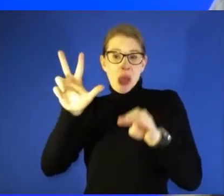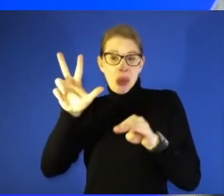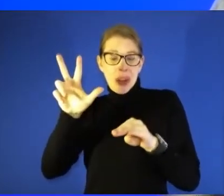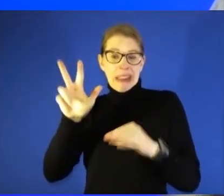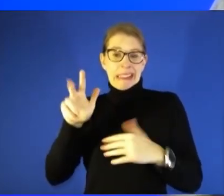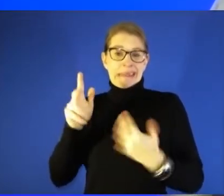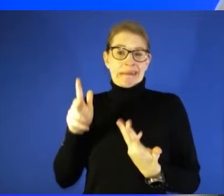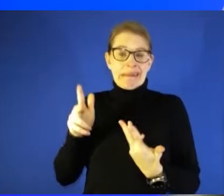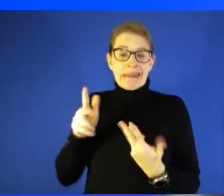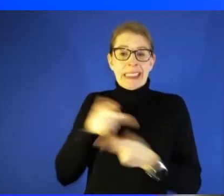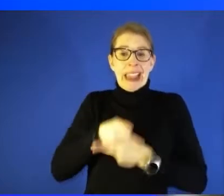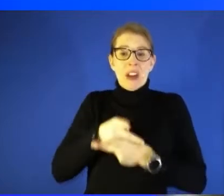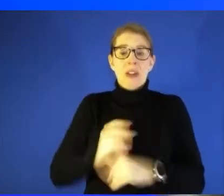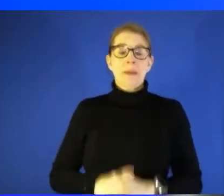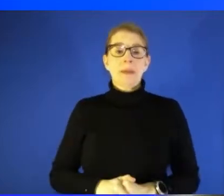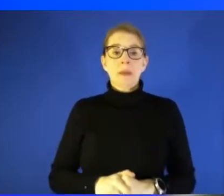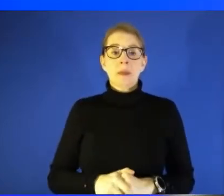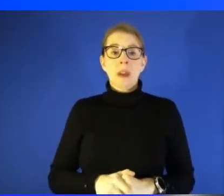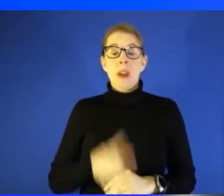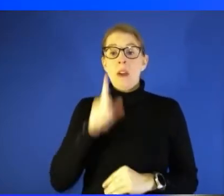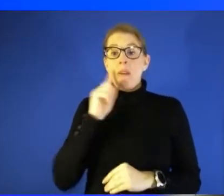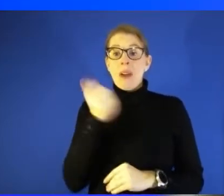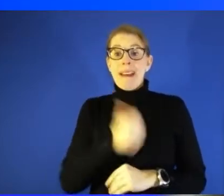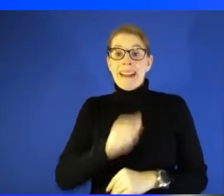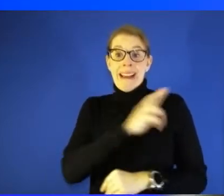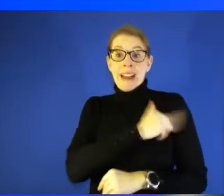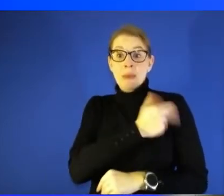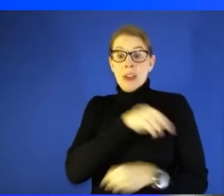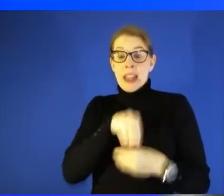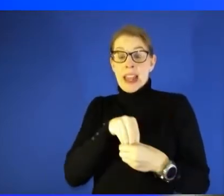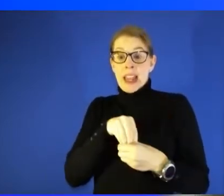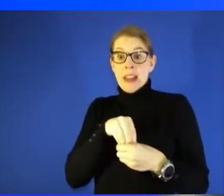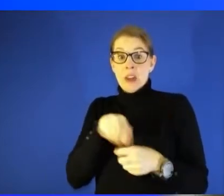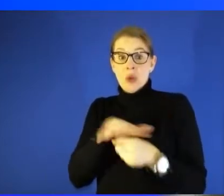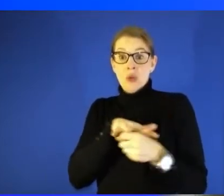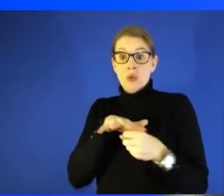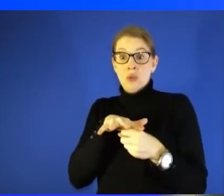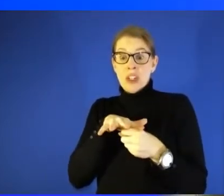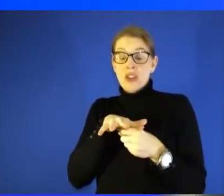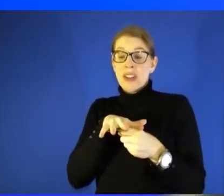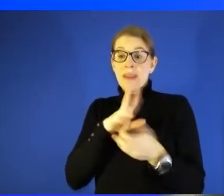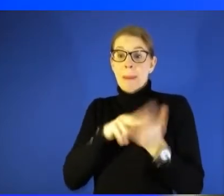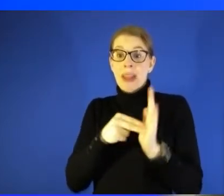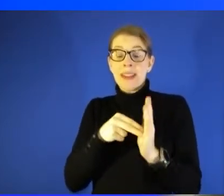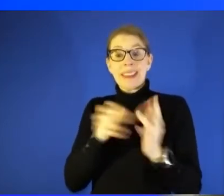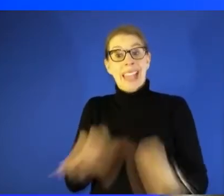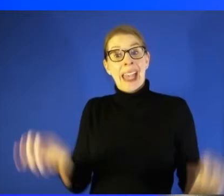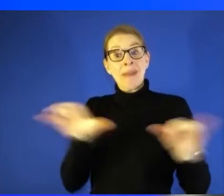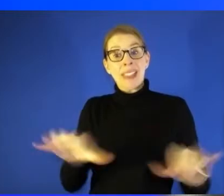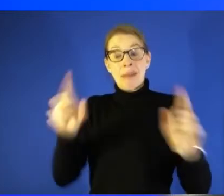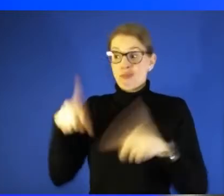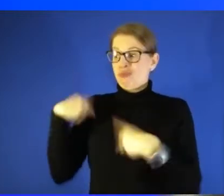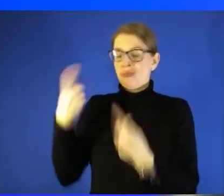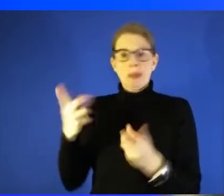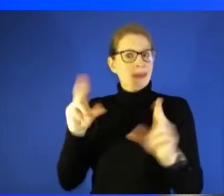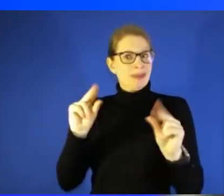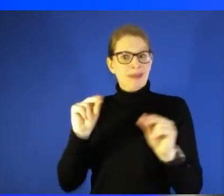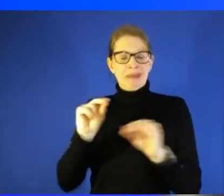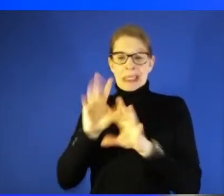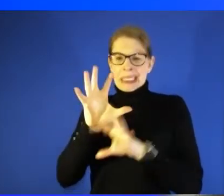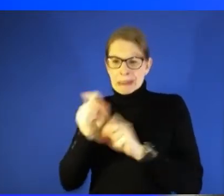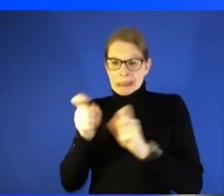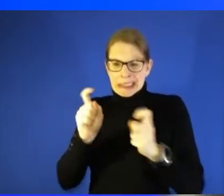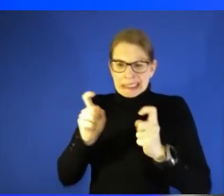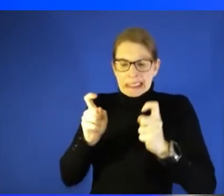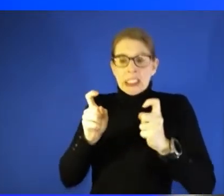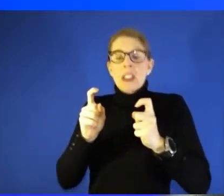doubt that for any hospital in the region, it's not business as usual as we adapt to the surge and the things